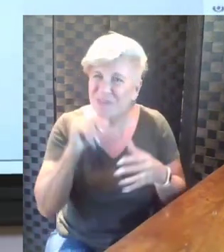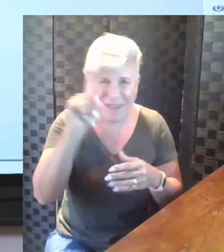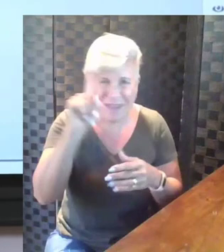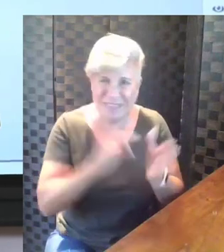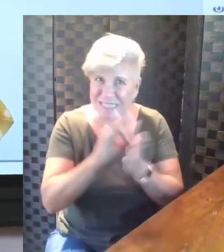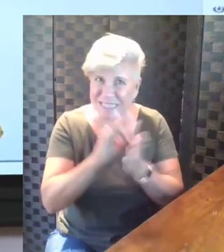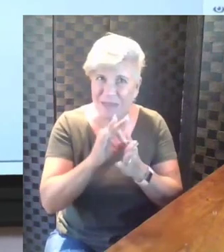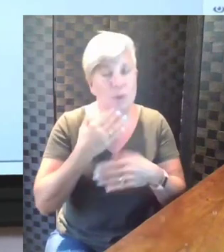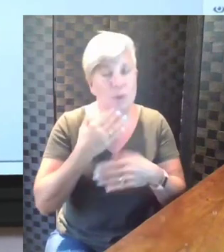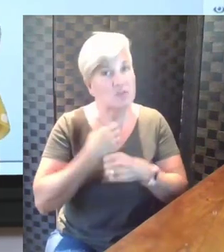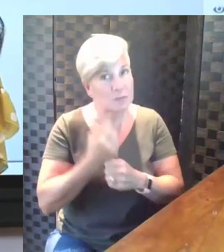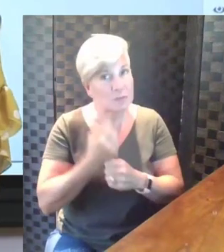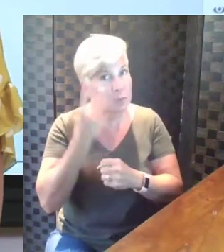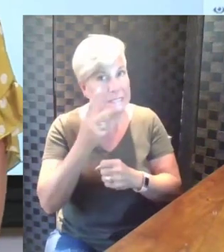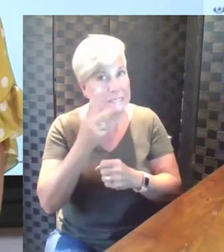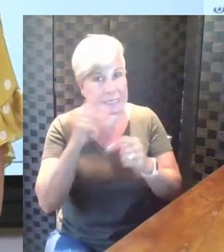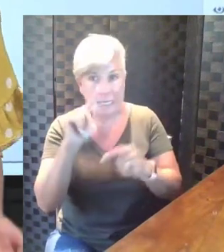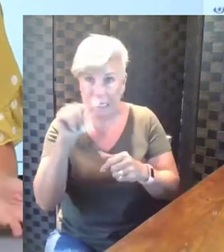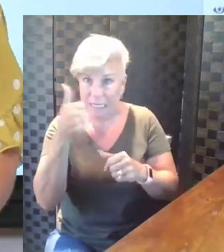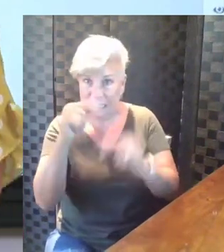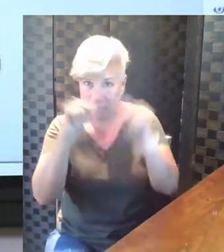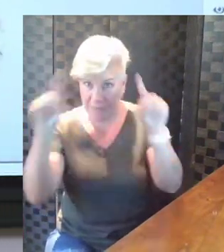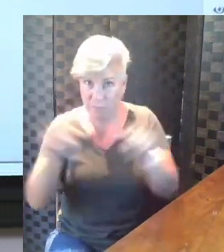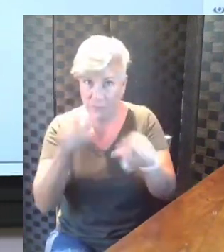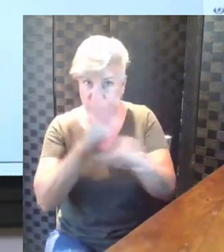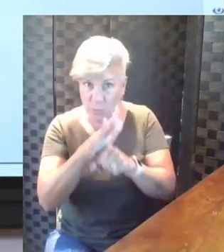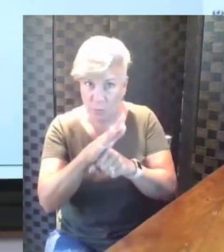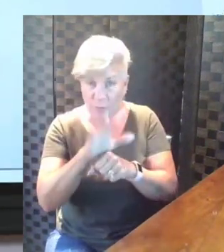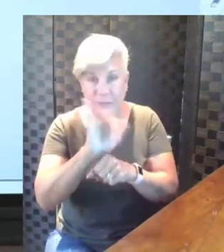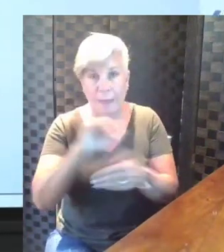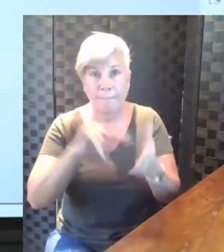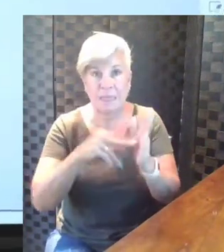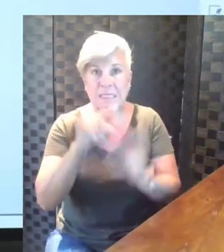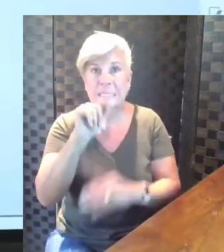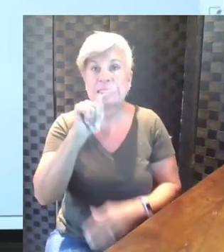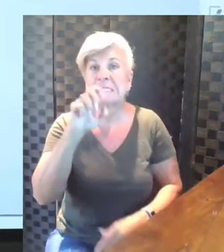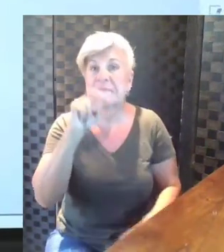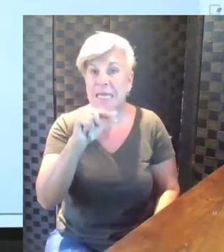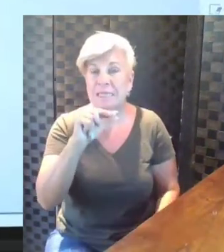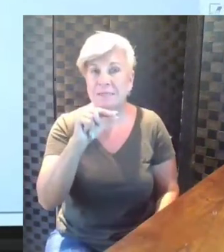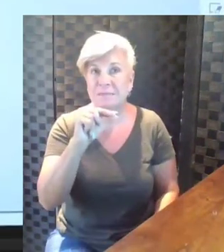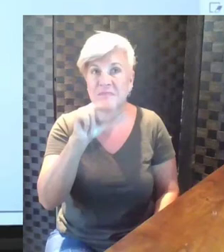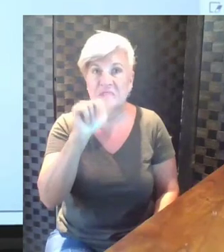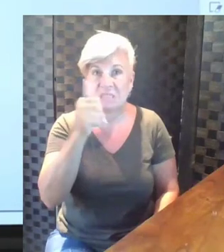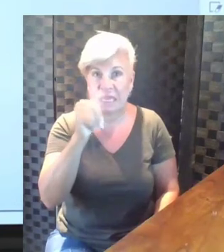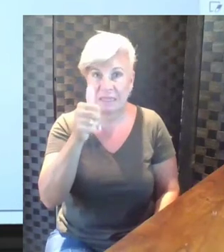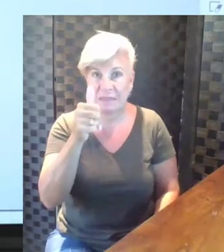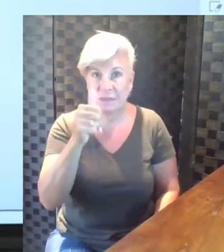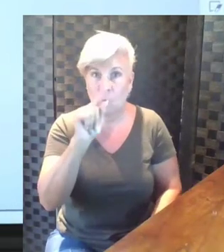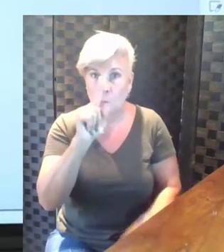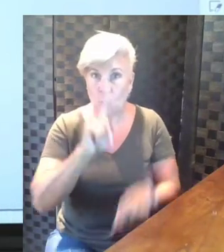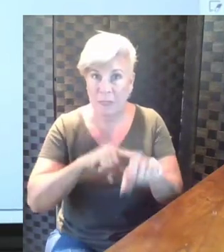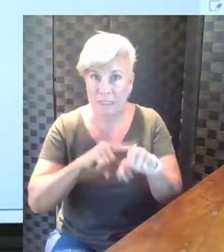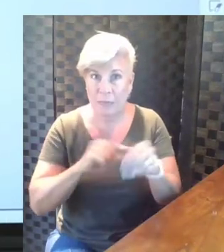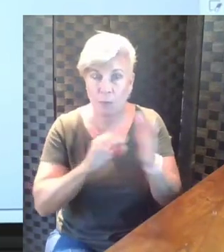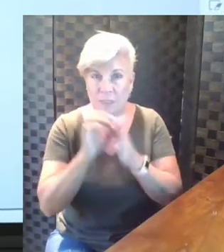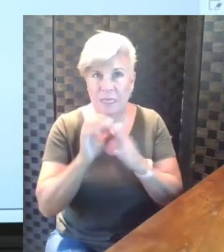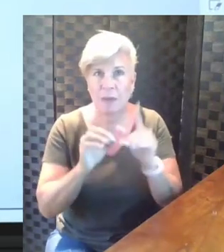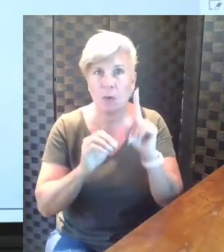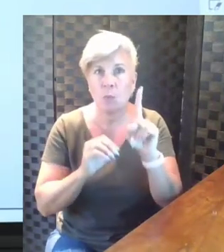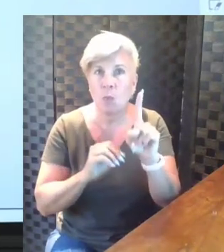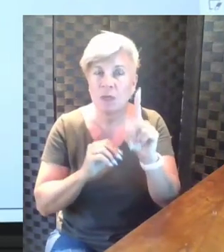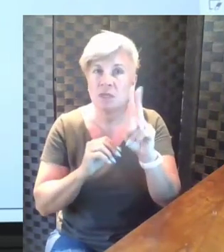count. We're trusting that when we see a 10 frame that's full, it is 10. So I'm going to put the number 10 here. And just this one time, we're going to count to make